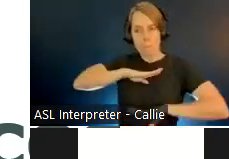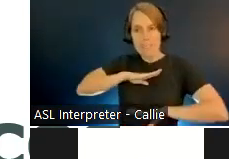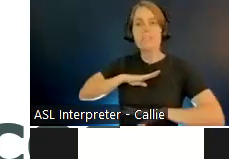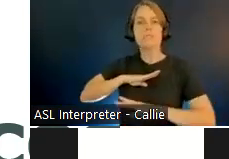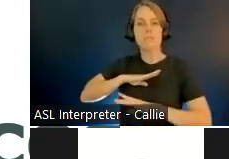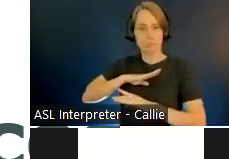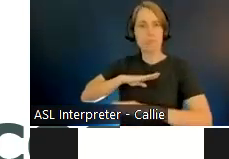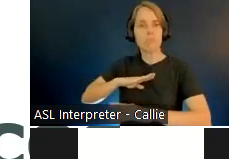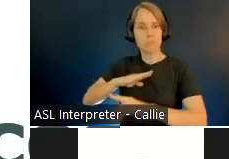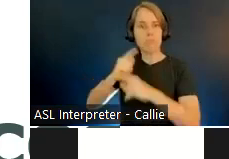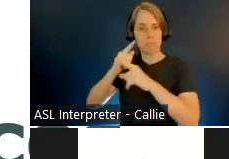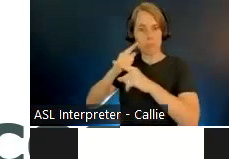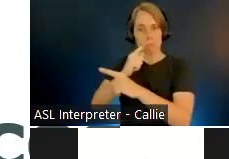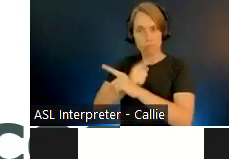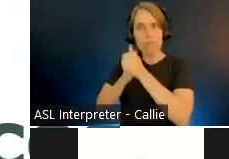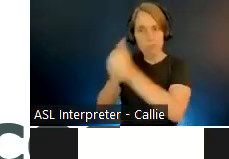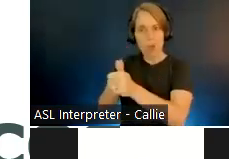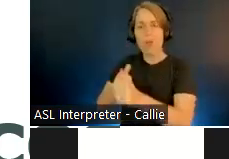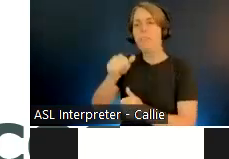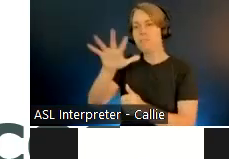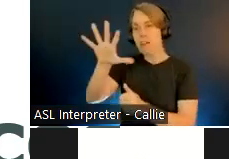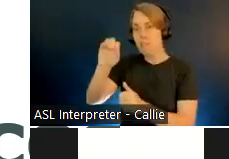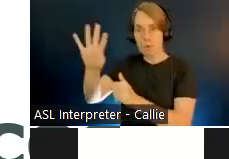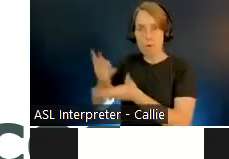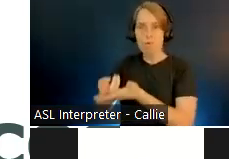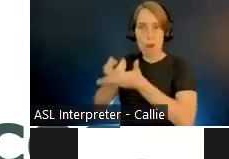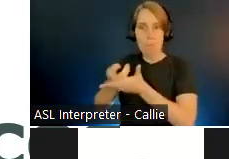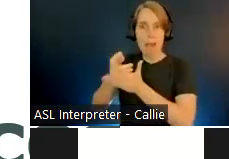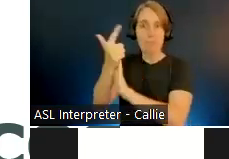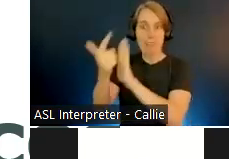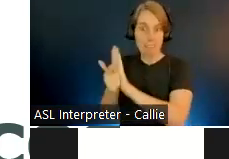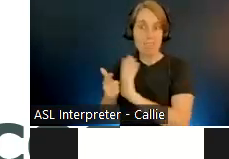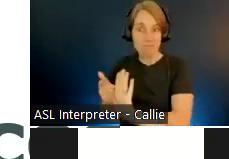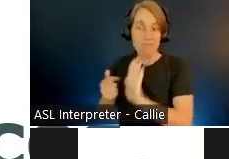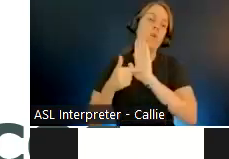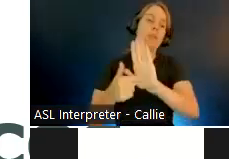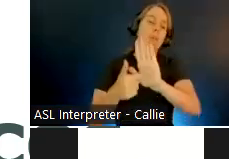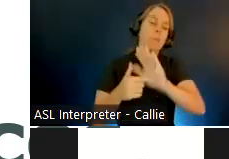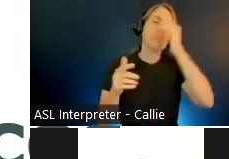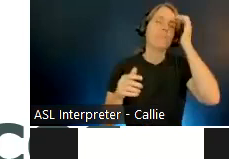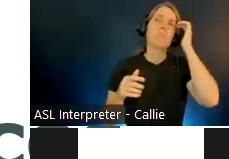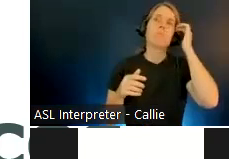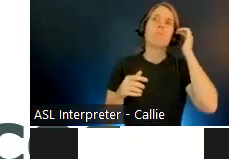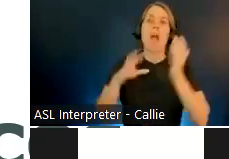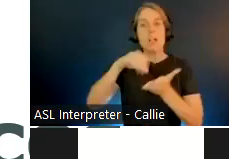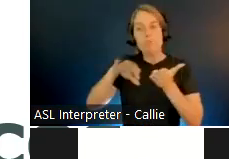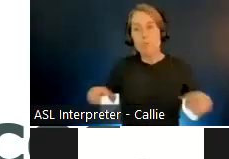Section 504. An example might be a student who uses a